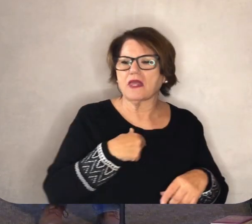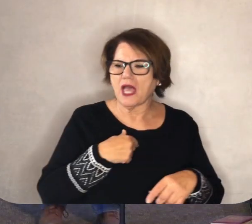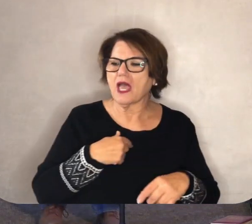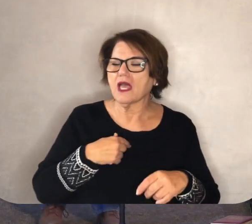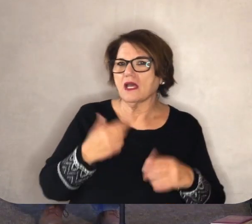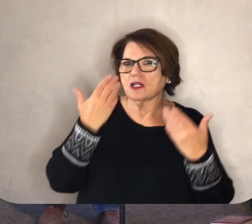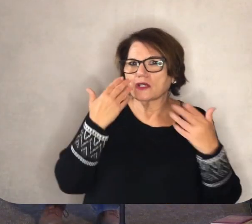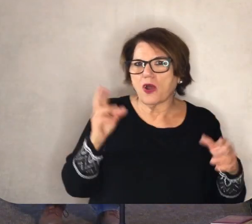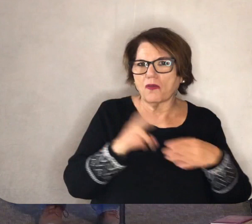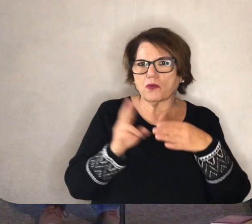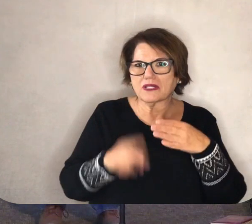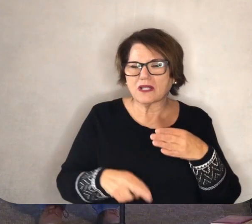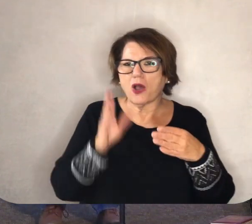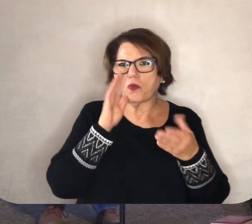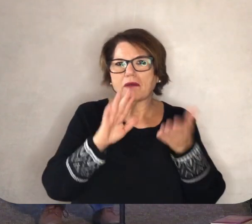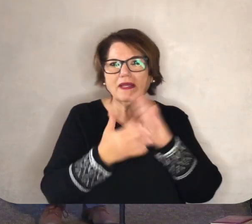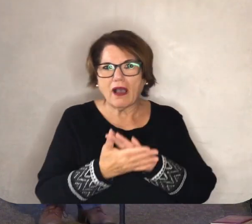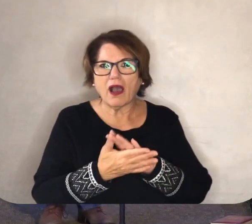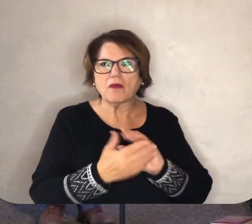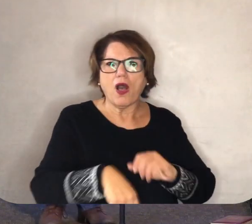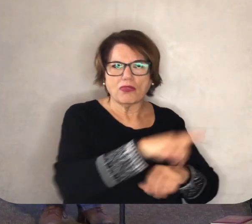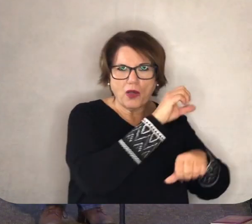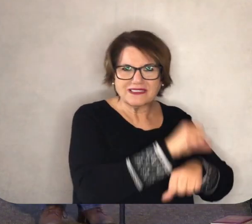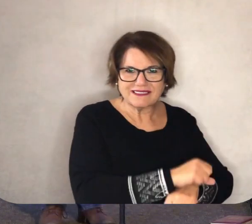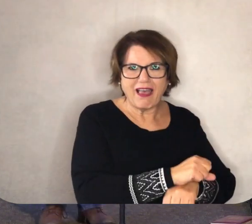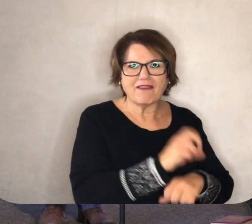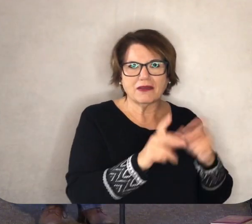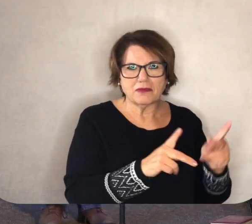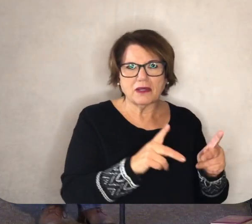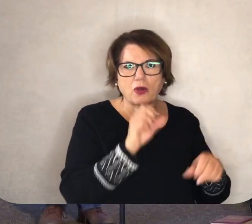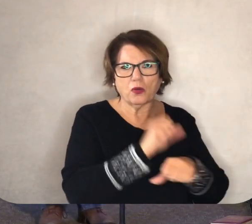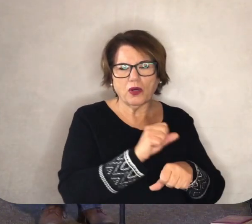the result, the outcome was going to be, and they made the most of it.